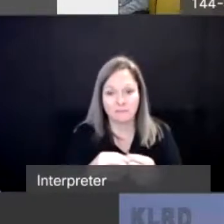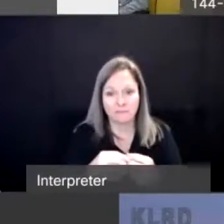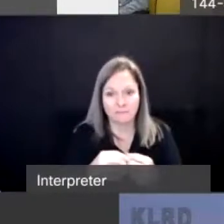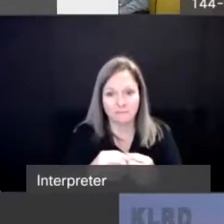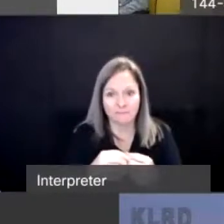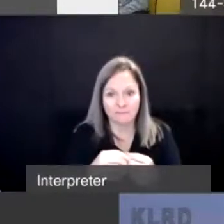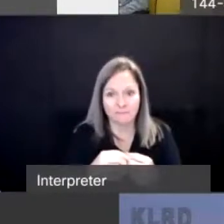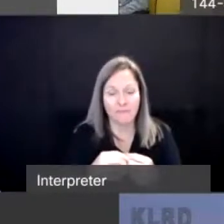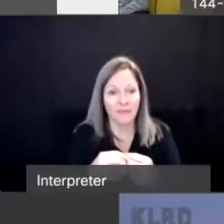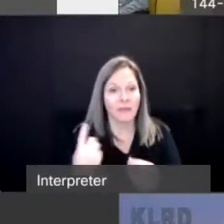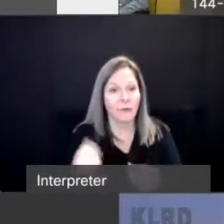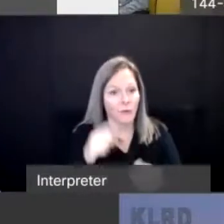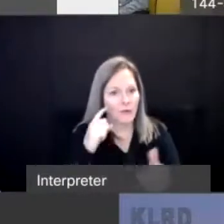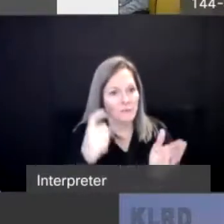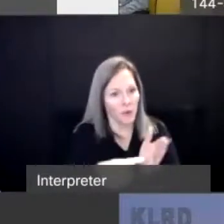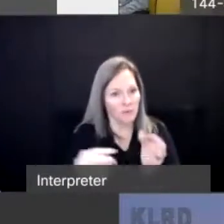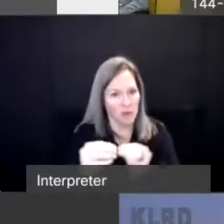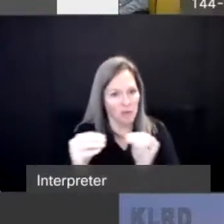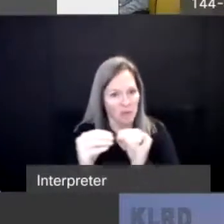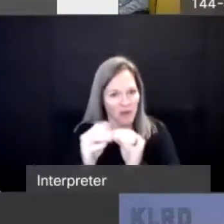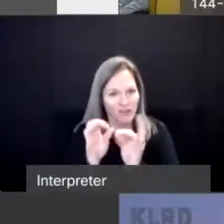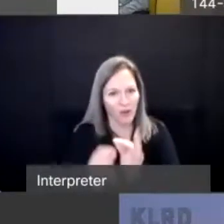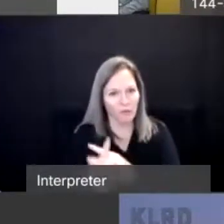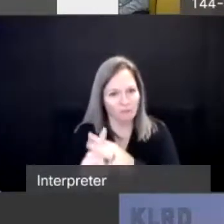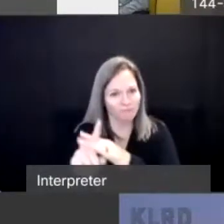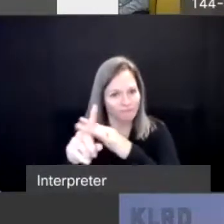we have interpreters. And that's,